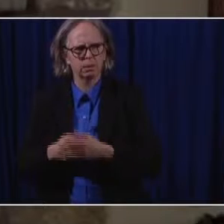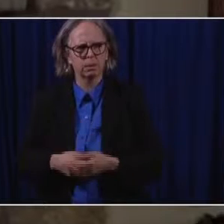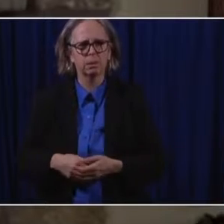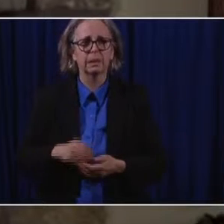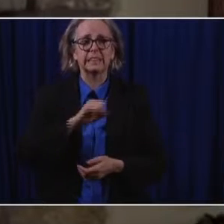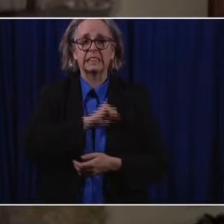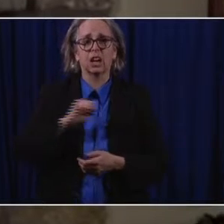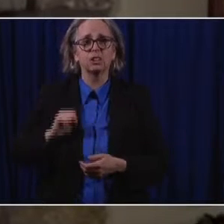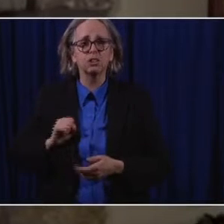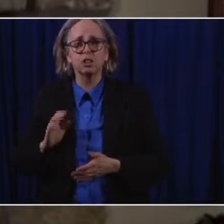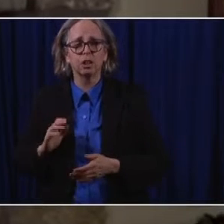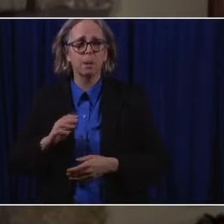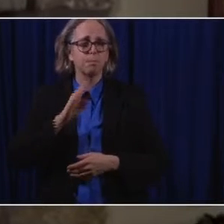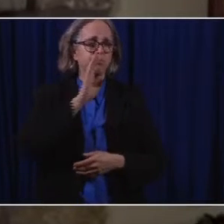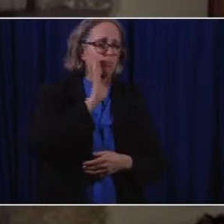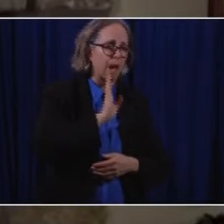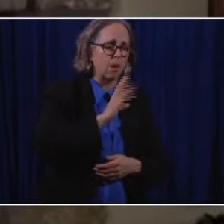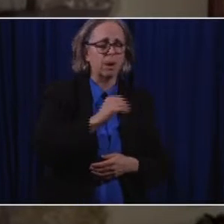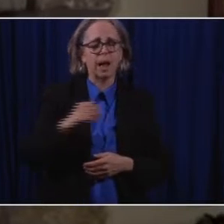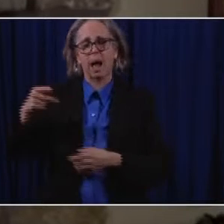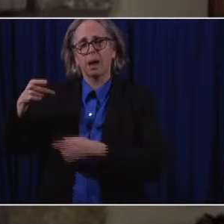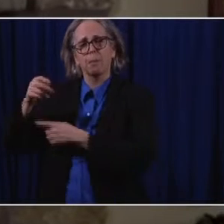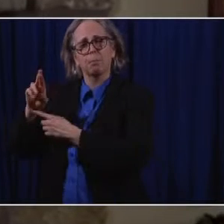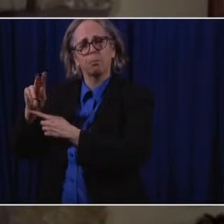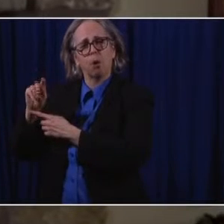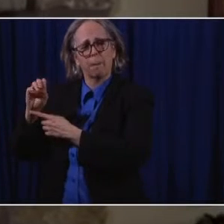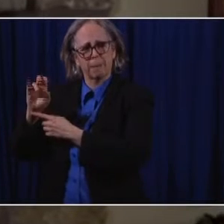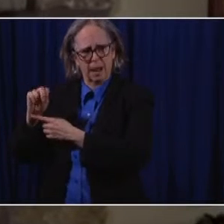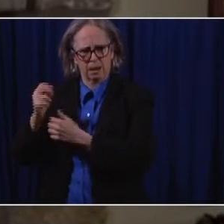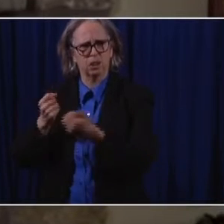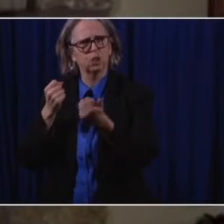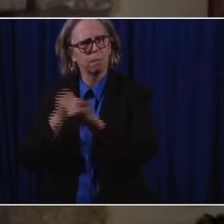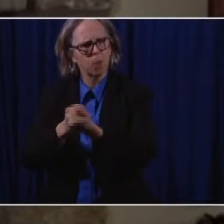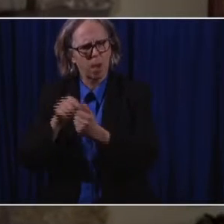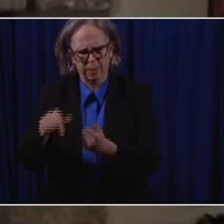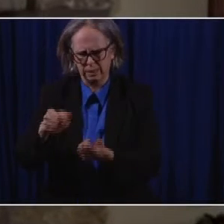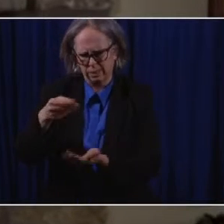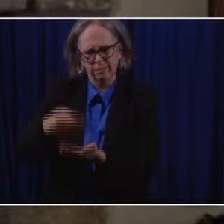needed funding. We are ready to go to questions.